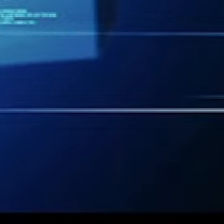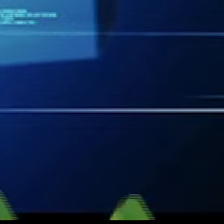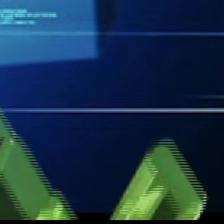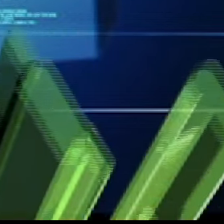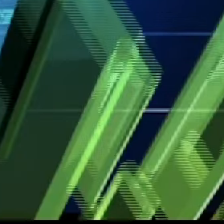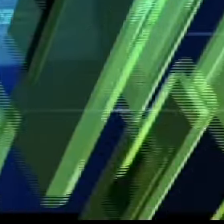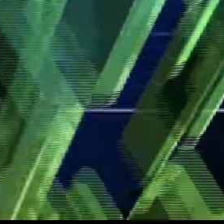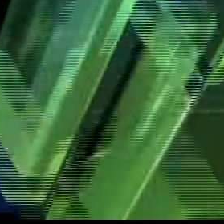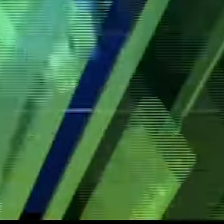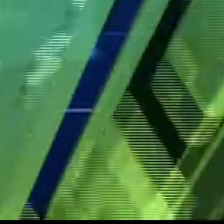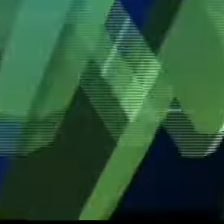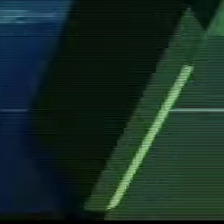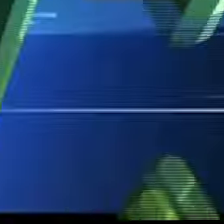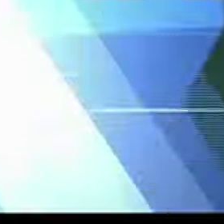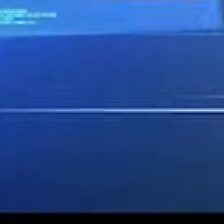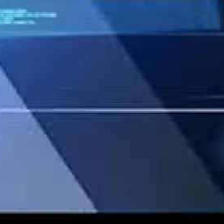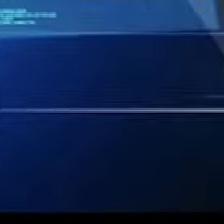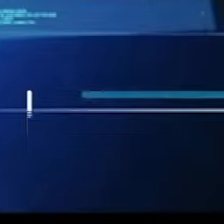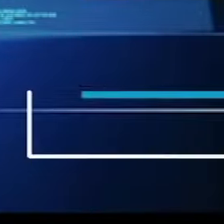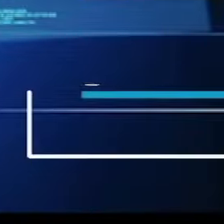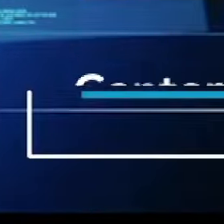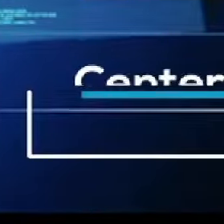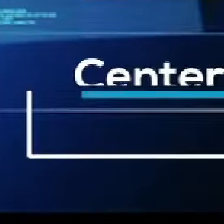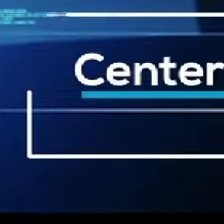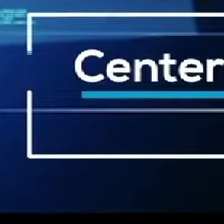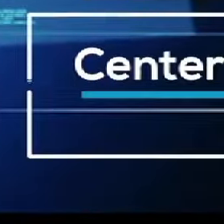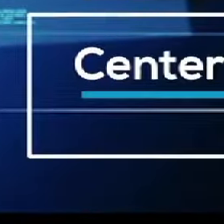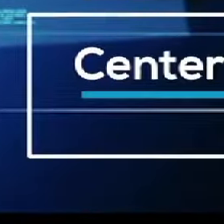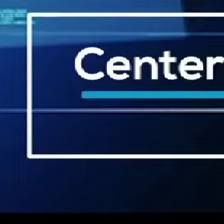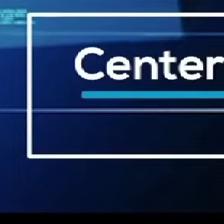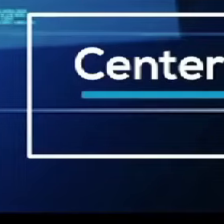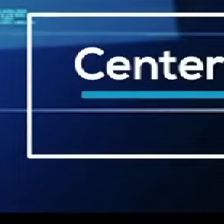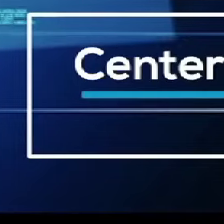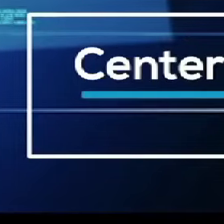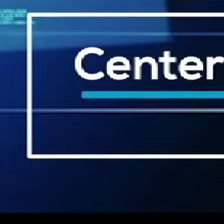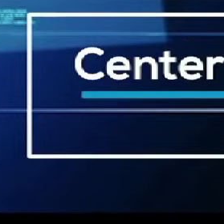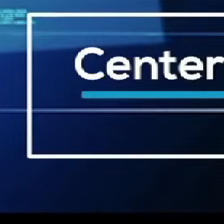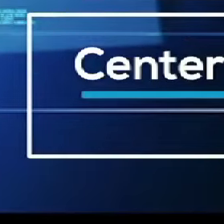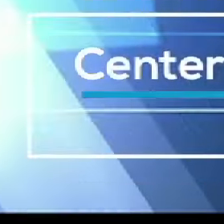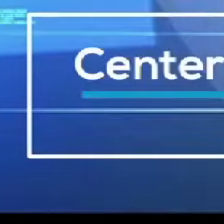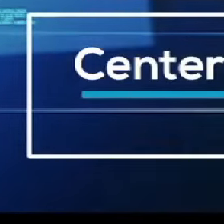This is ZNS Total Sports, brought to you by Fourth Terrace Diagnostic Center.